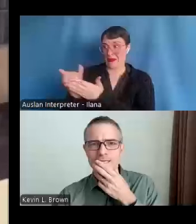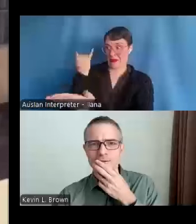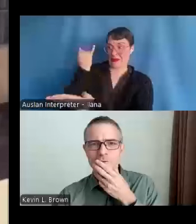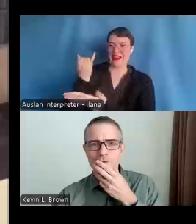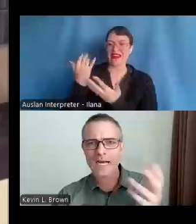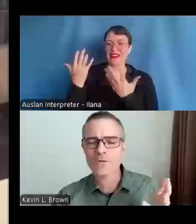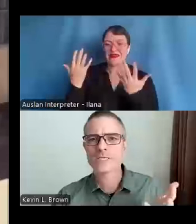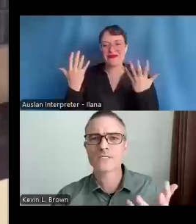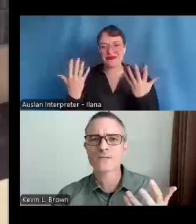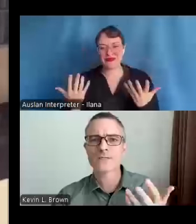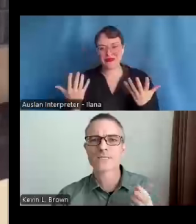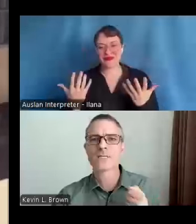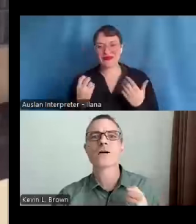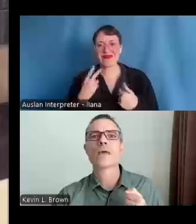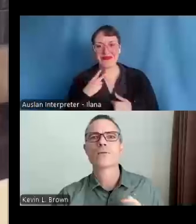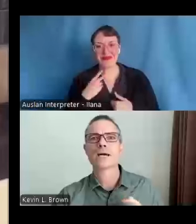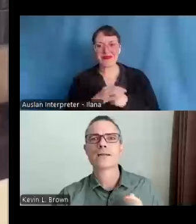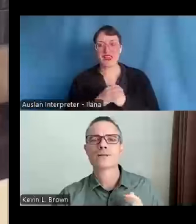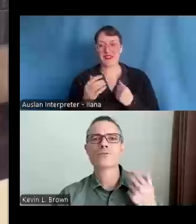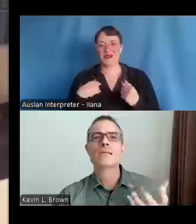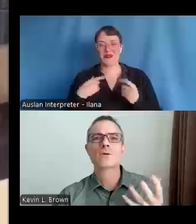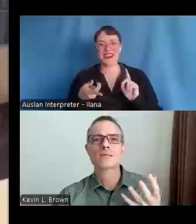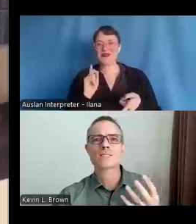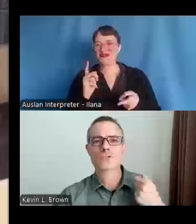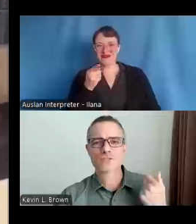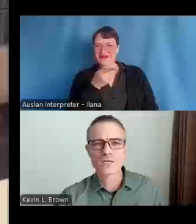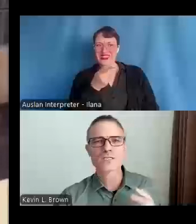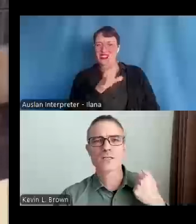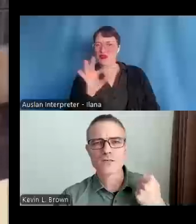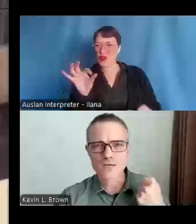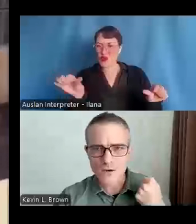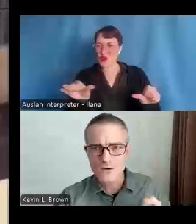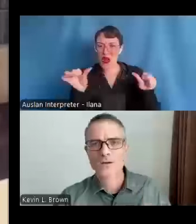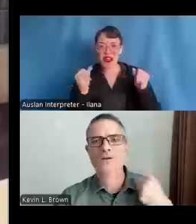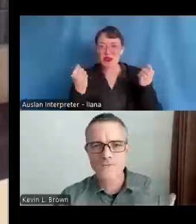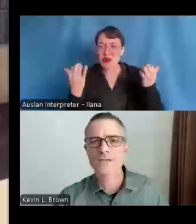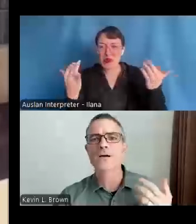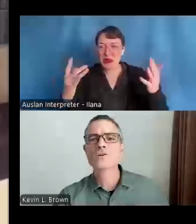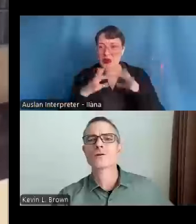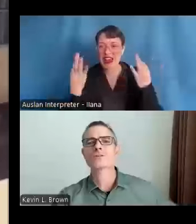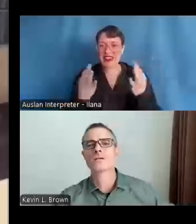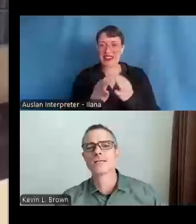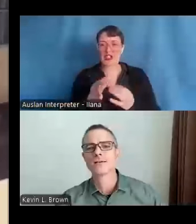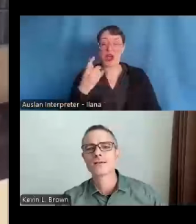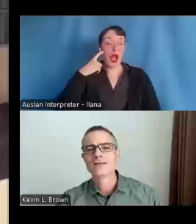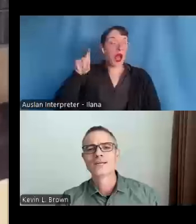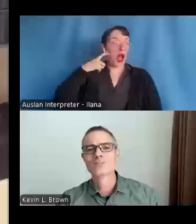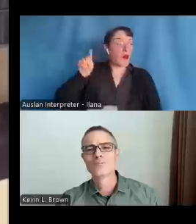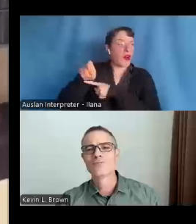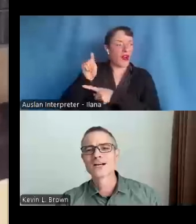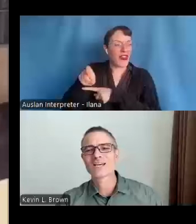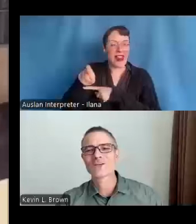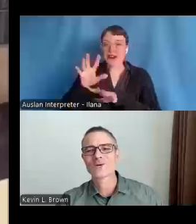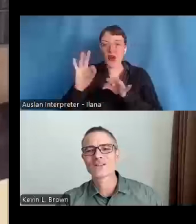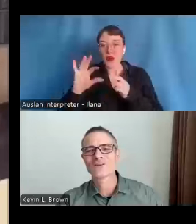realized, wow, this is not okay, right? Too many organizations unseen, unheard, underfunded, underappreciated. And so